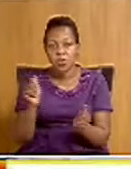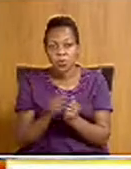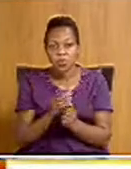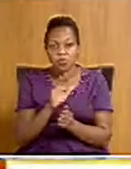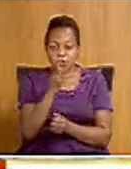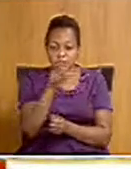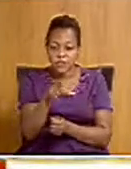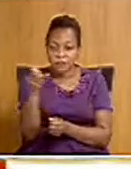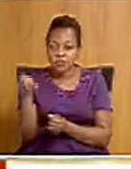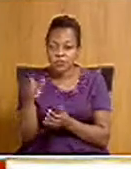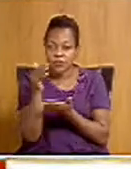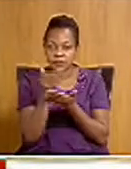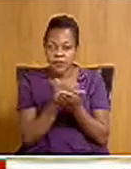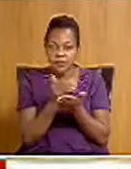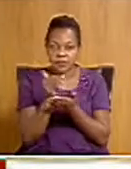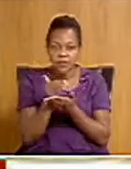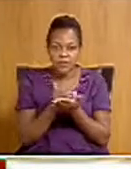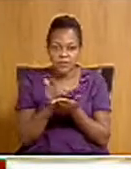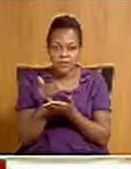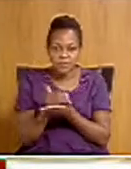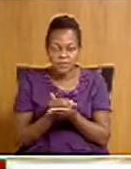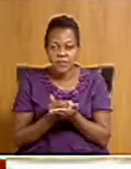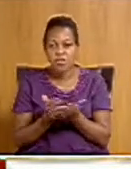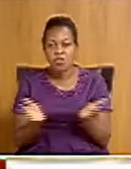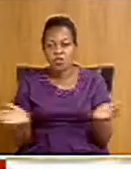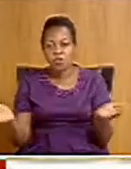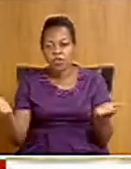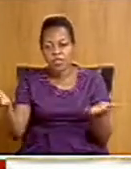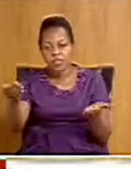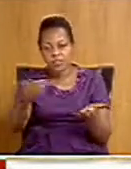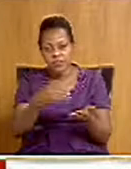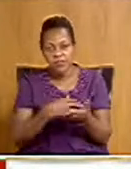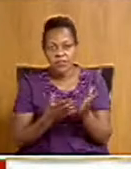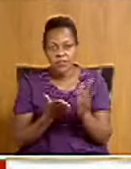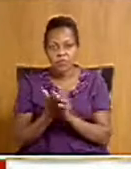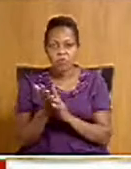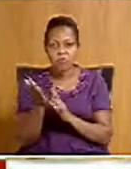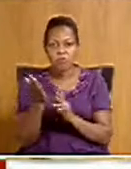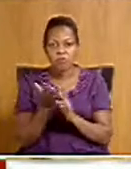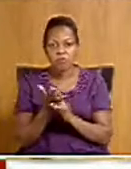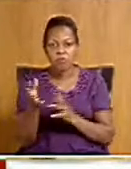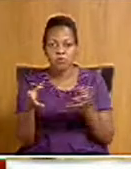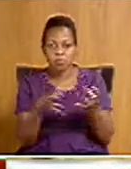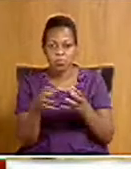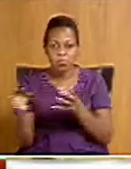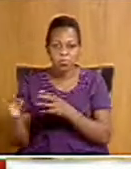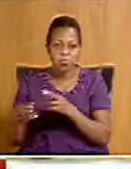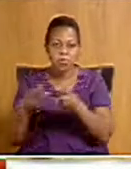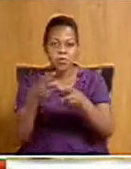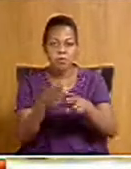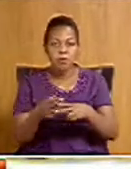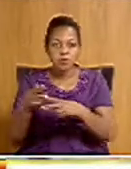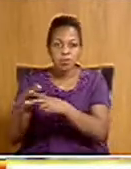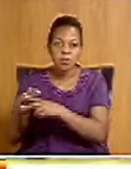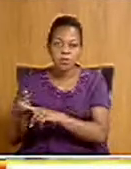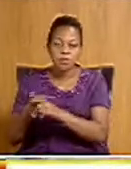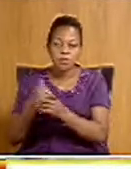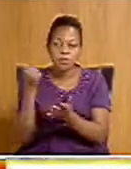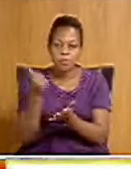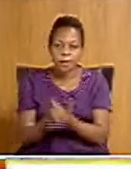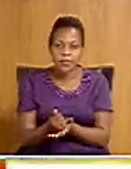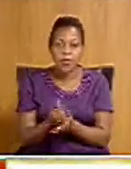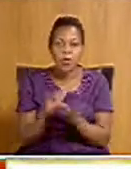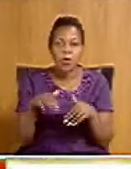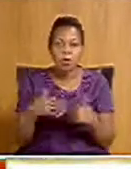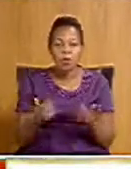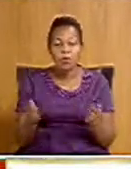individual savings, collective savings by groups, borrowing from banks, or